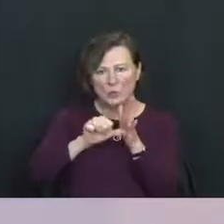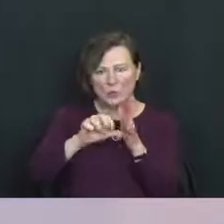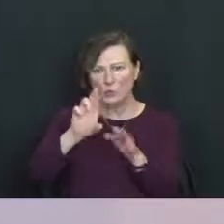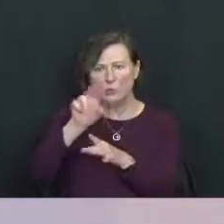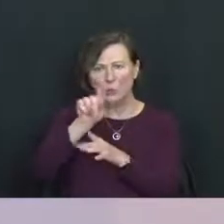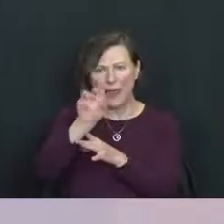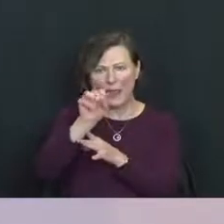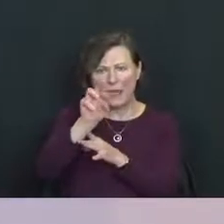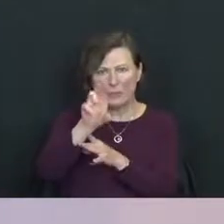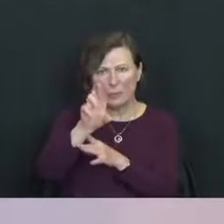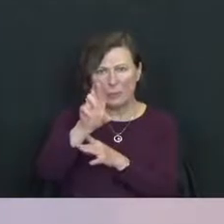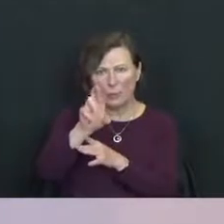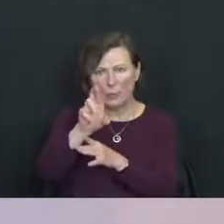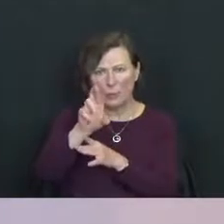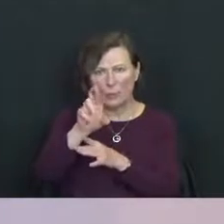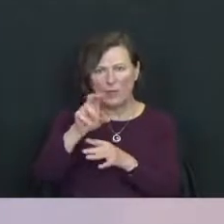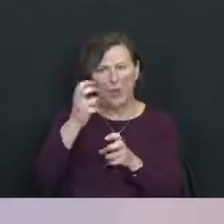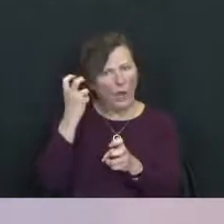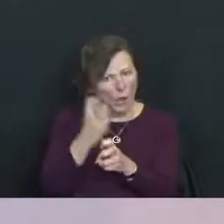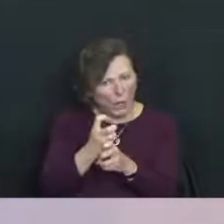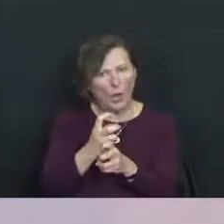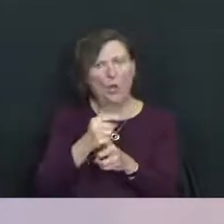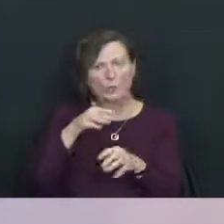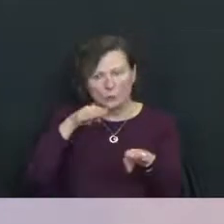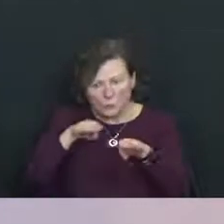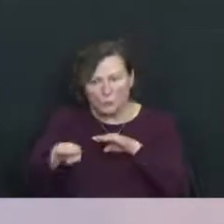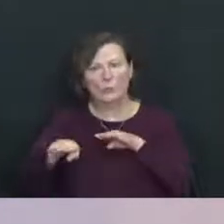difficult to traverse.